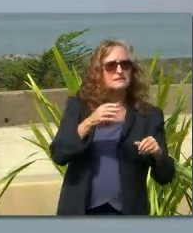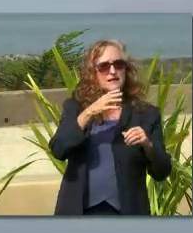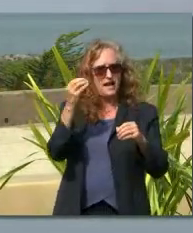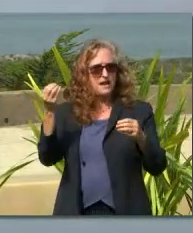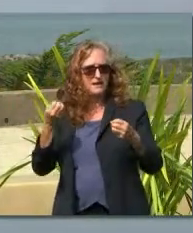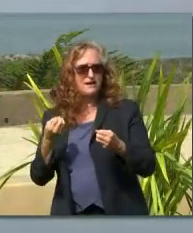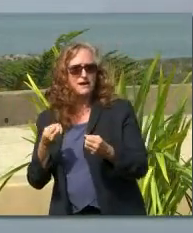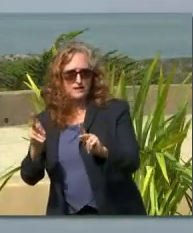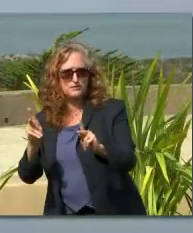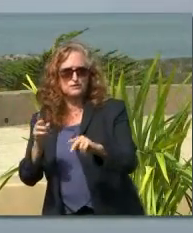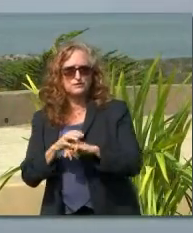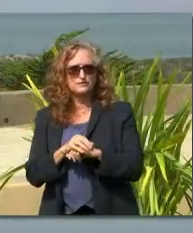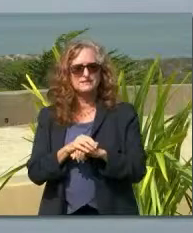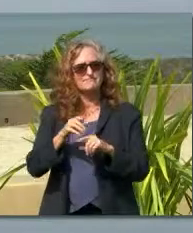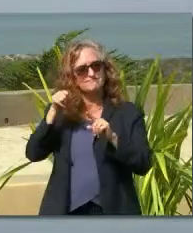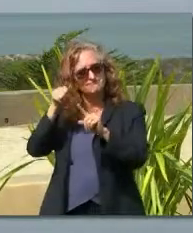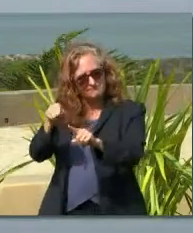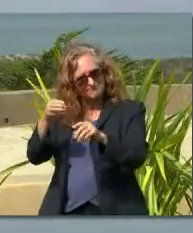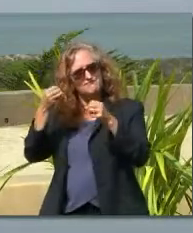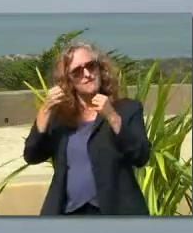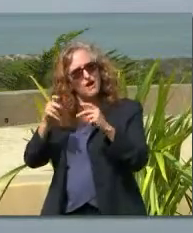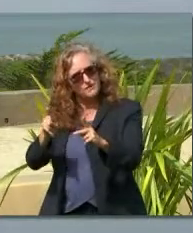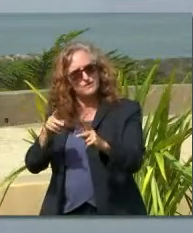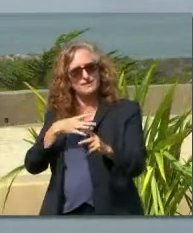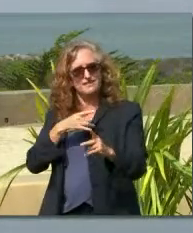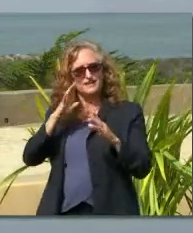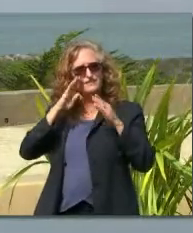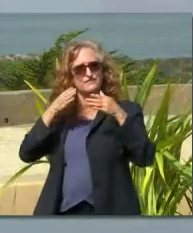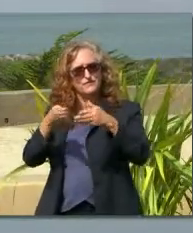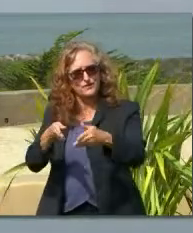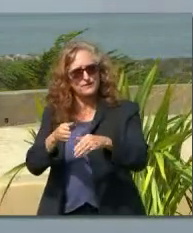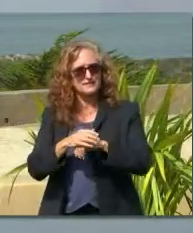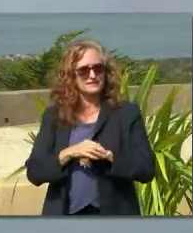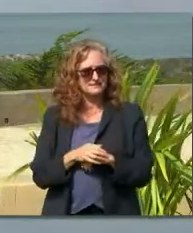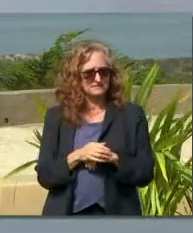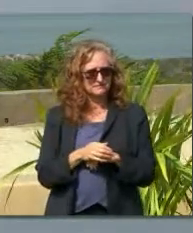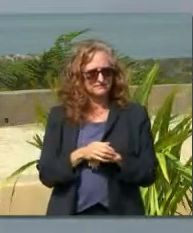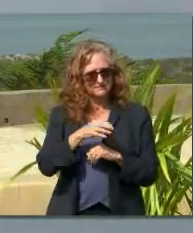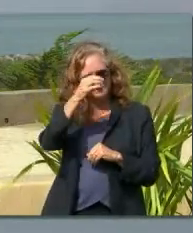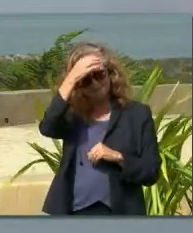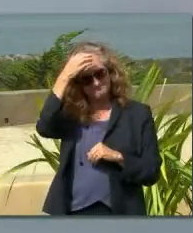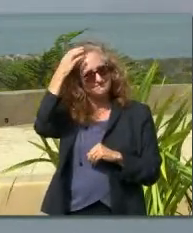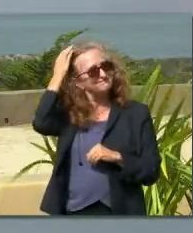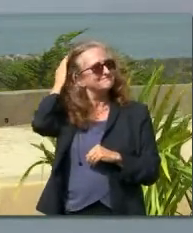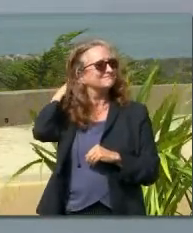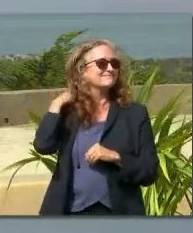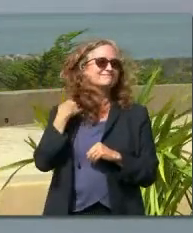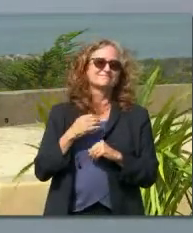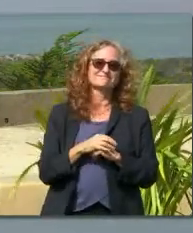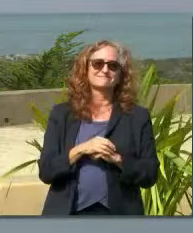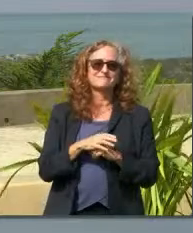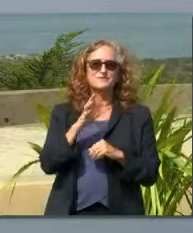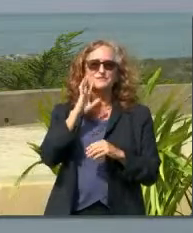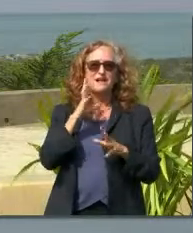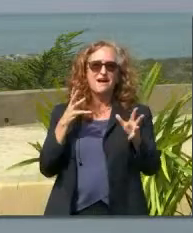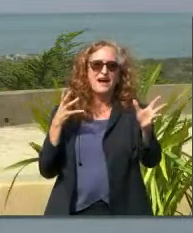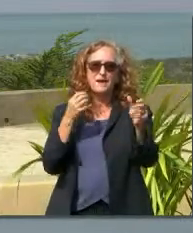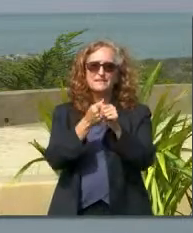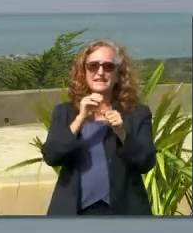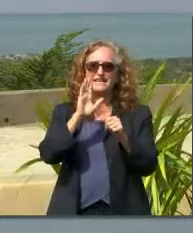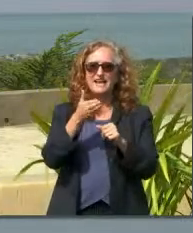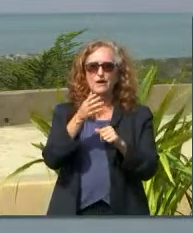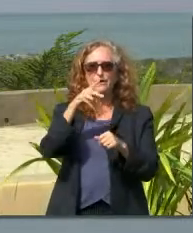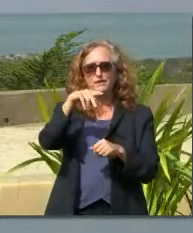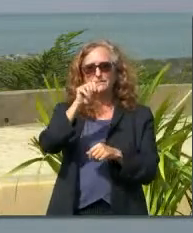opportunities. And I guess that's really the point I want to reinforce briefly as I ask everybody to come up and we update our